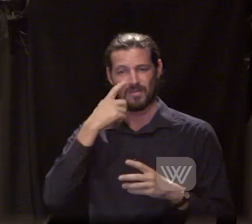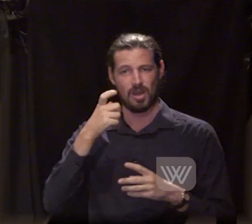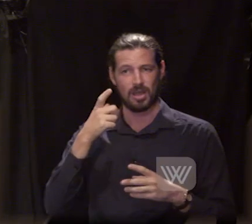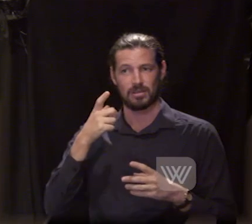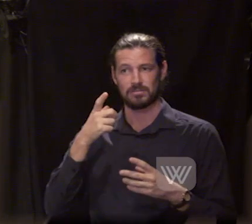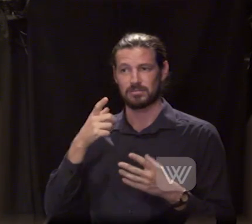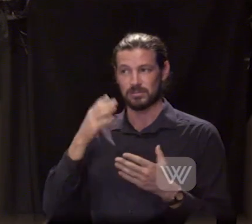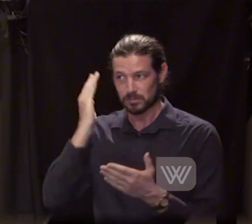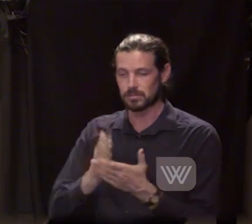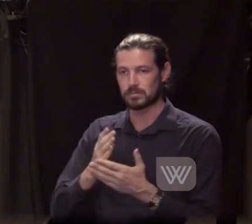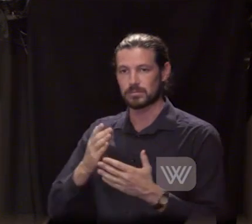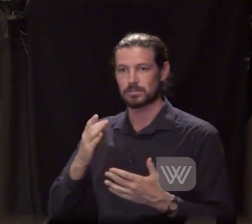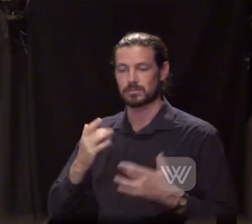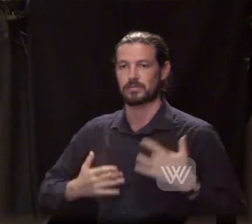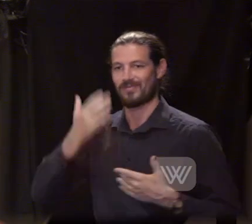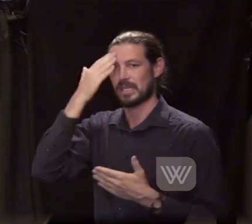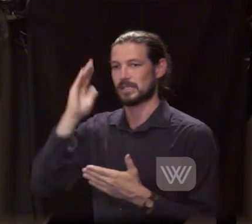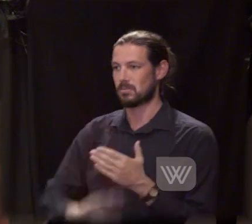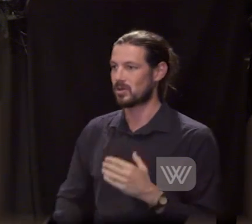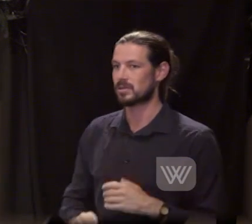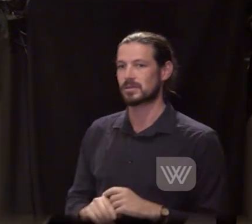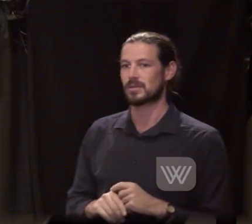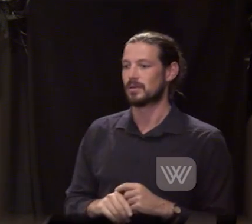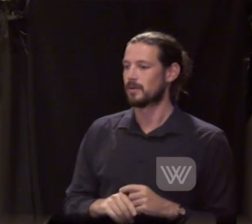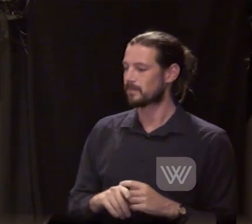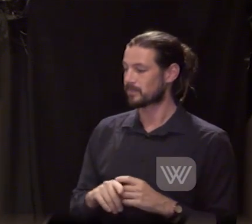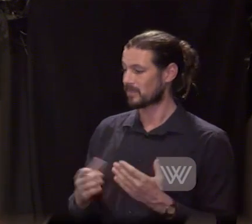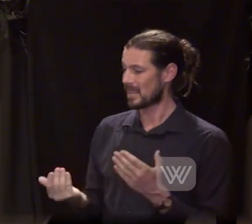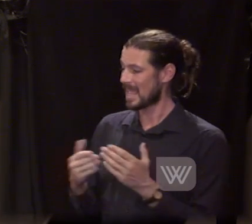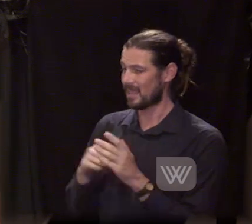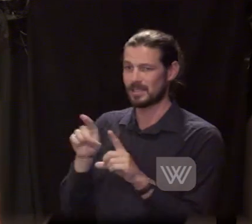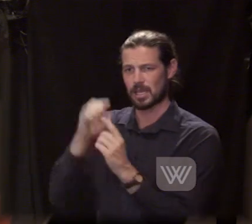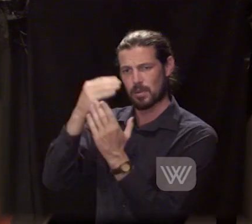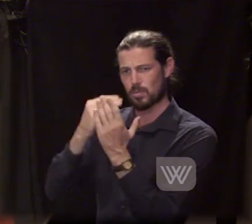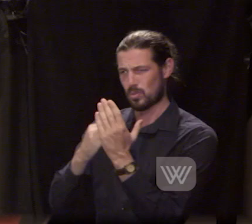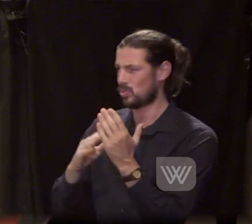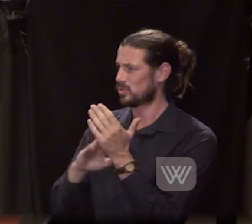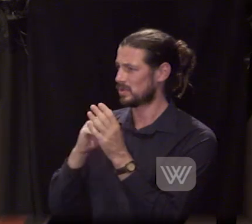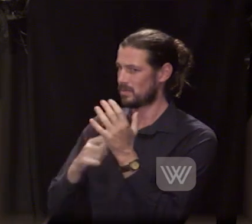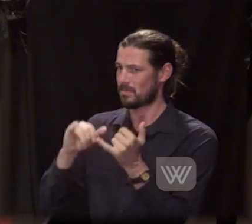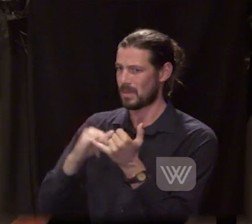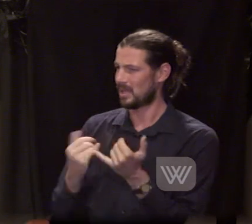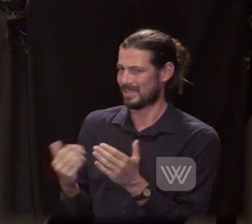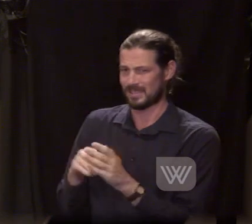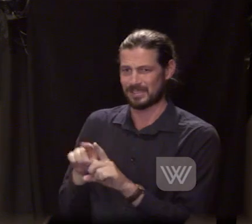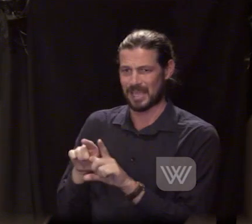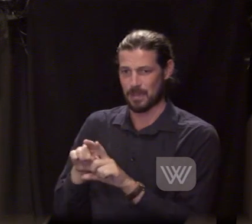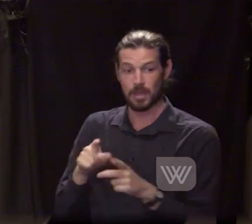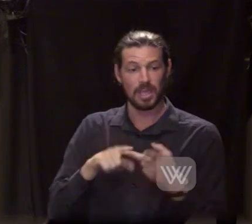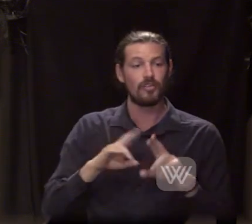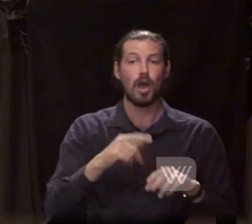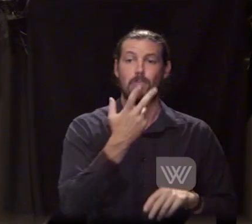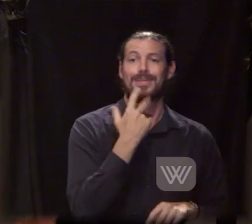can't have instant communication, where they live under as many of the constraints of living on Mars as you can possibly give it them. You're not going to get that any